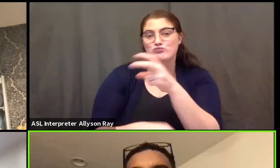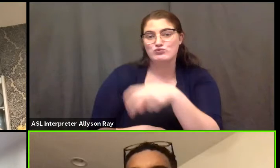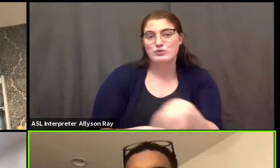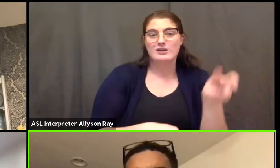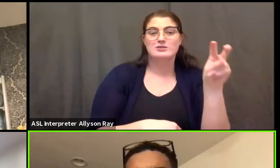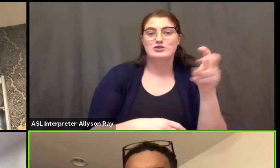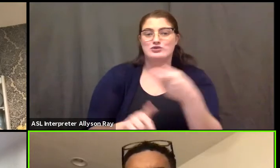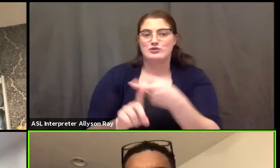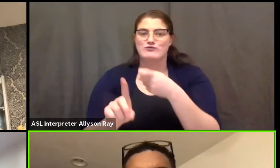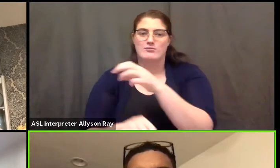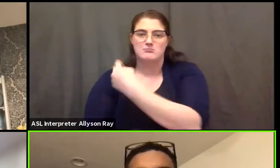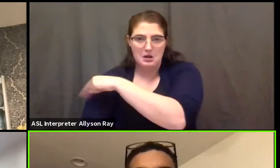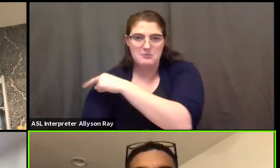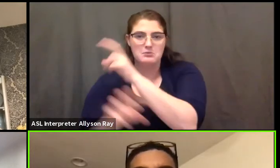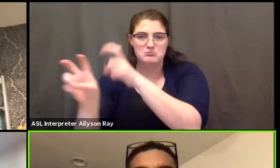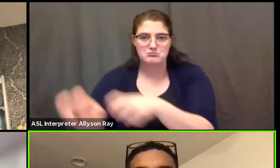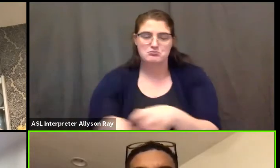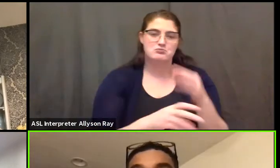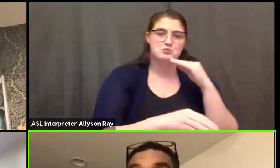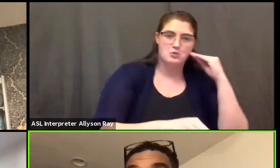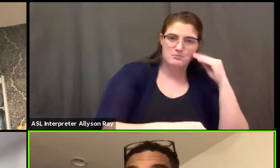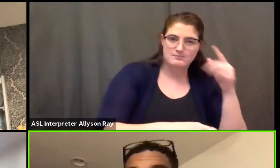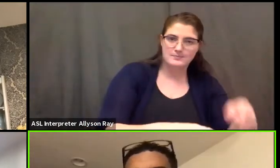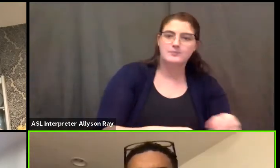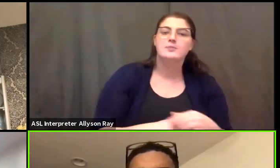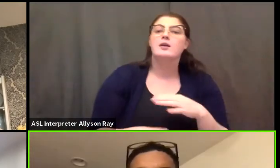So as you may know, all persons